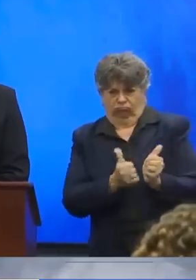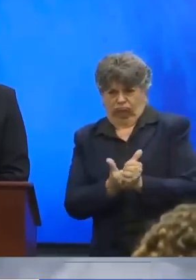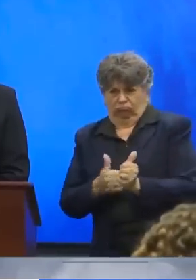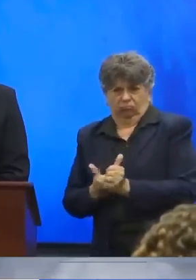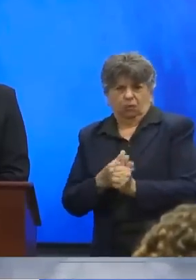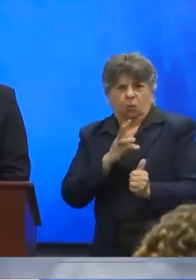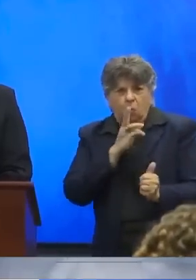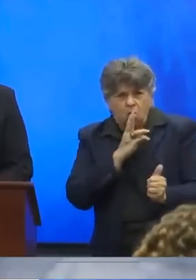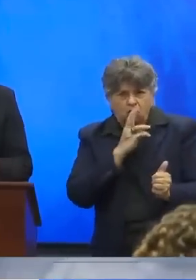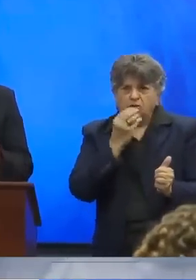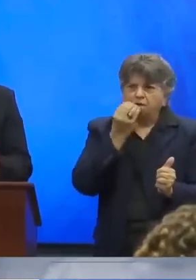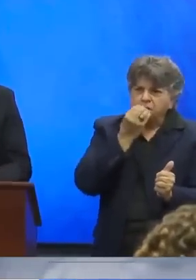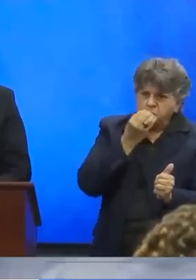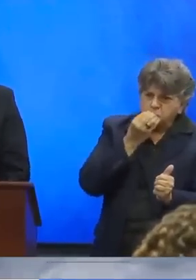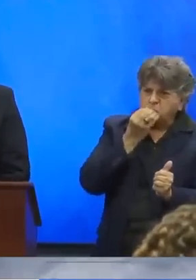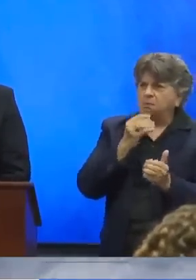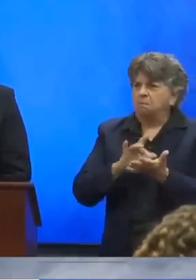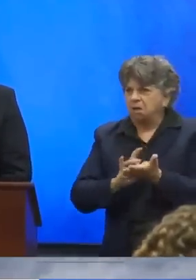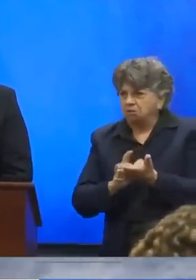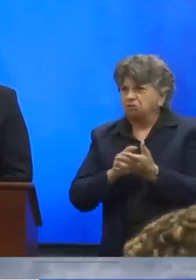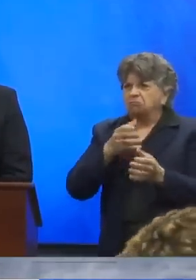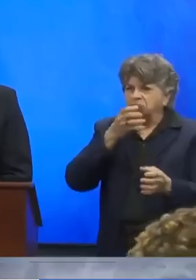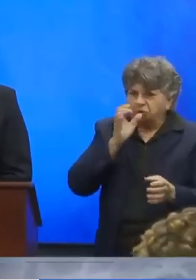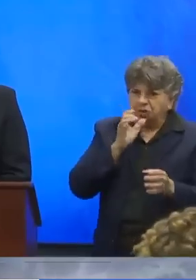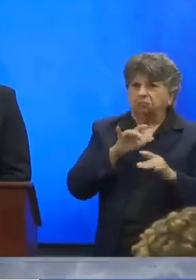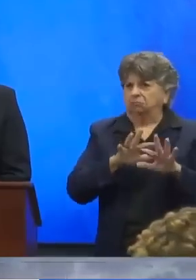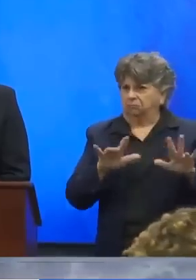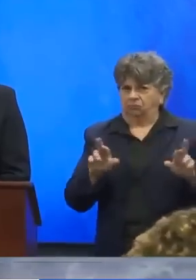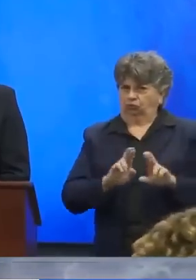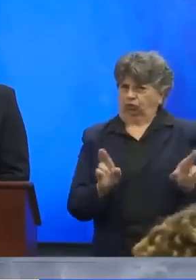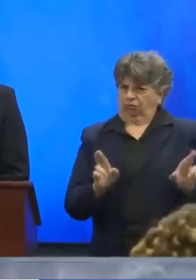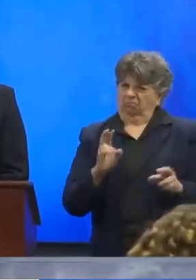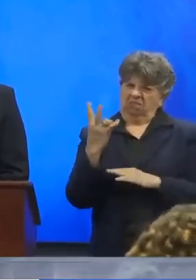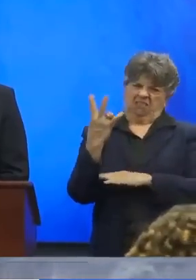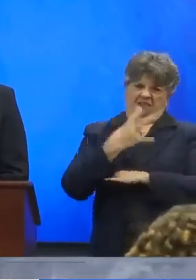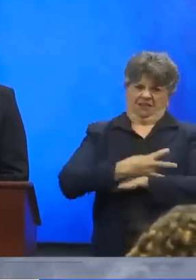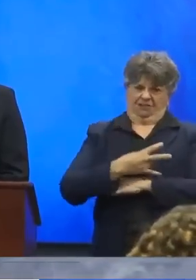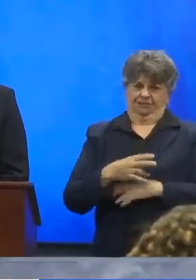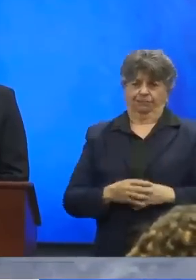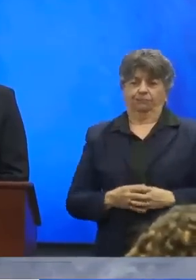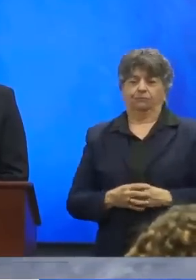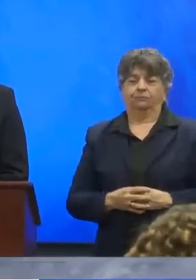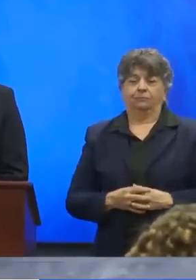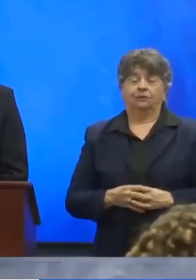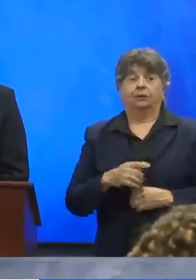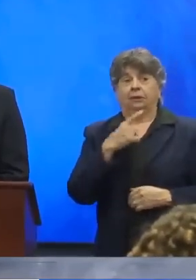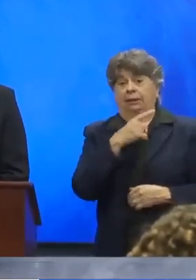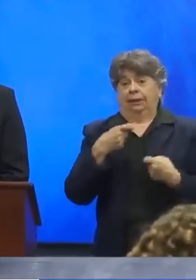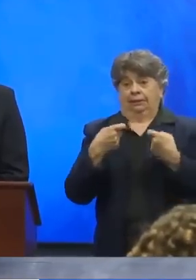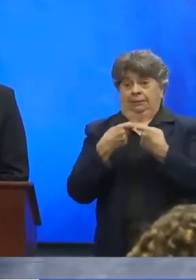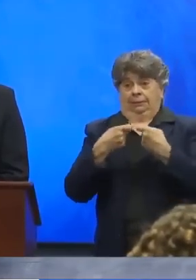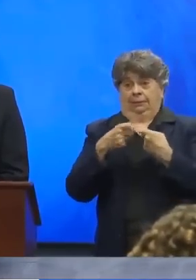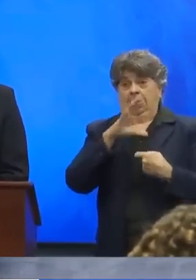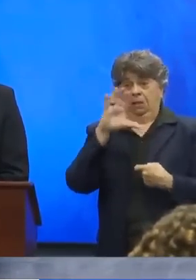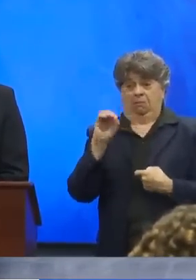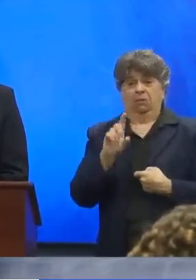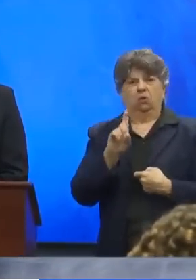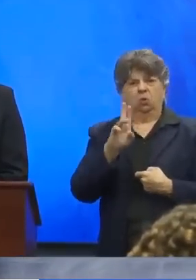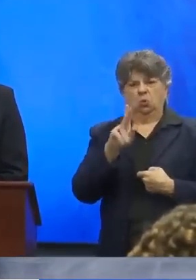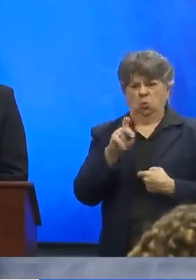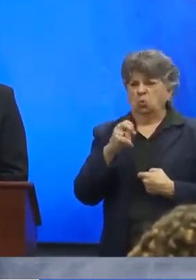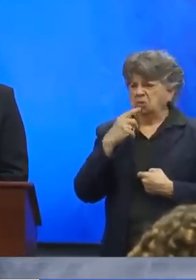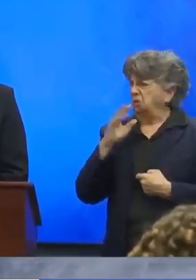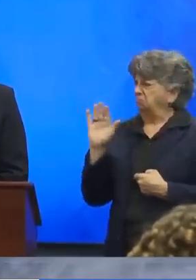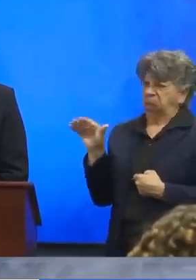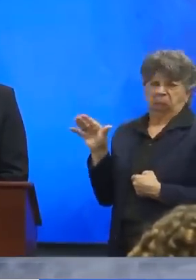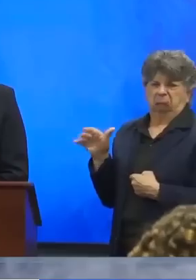power restored. Melissa is obviously here with Duke Energy. She told me that they have already 4,500 resources staged and ready to